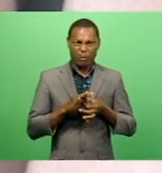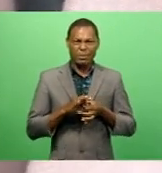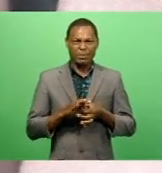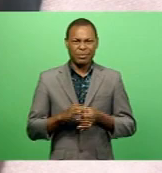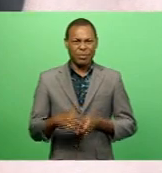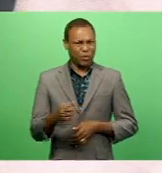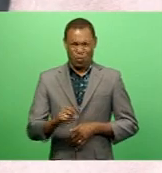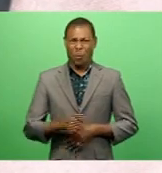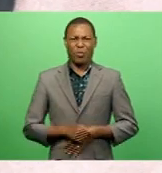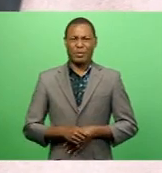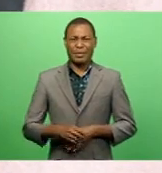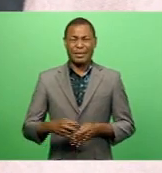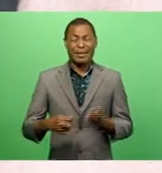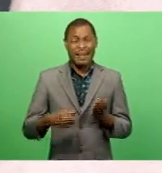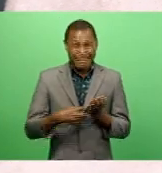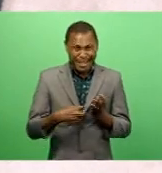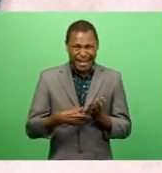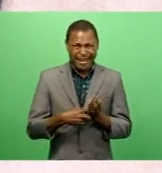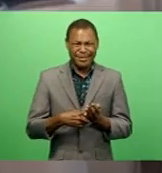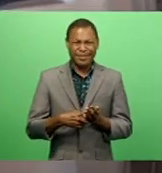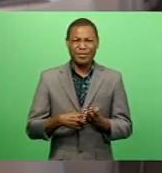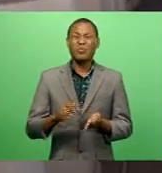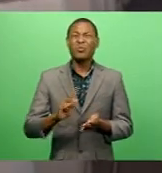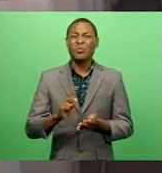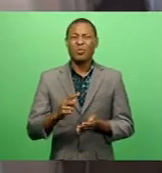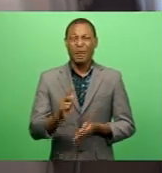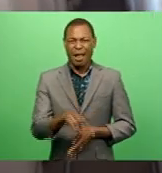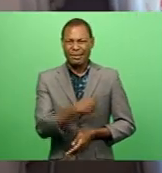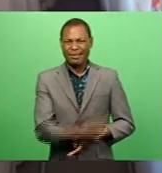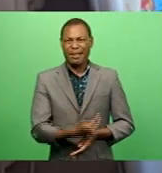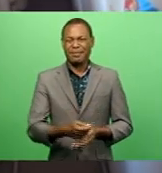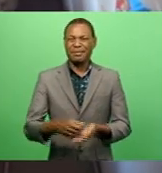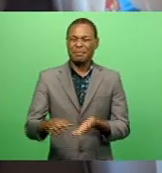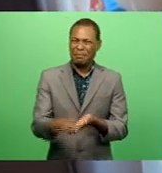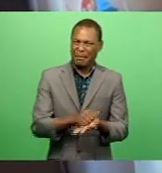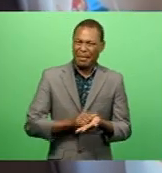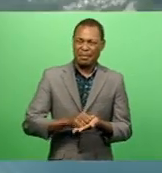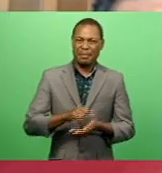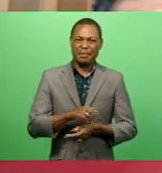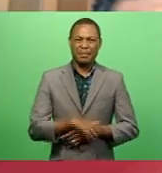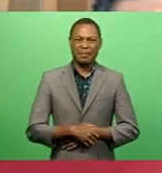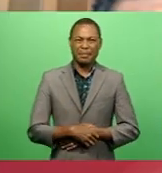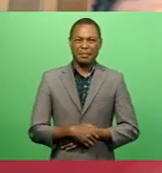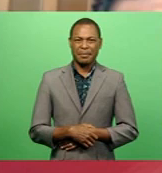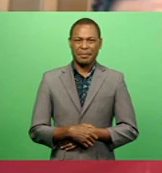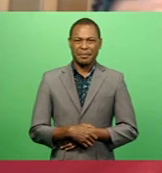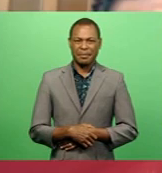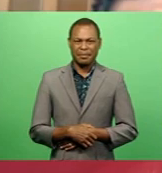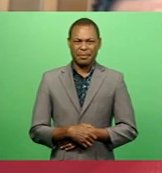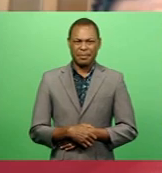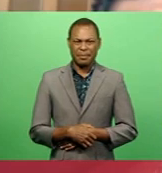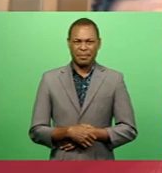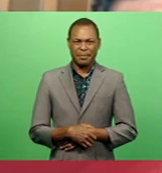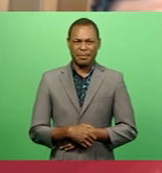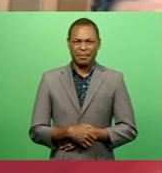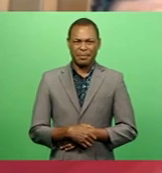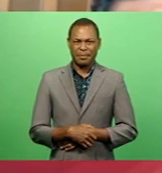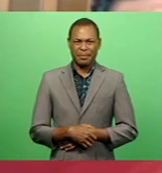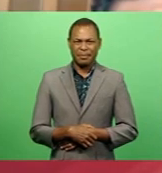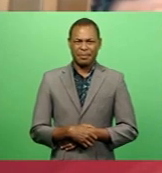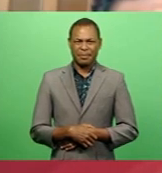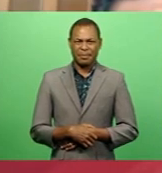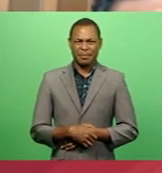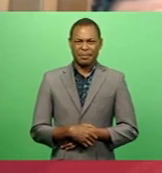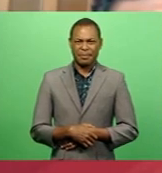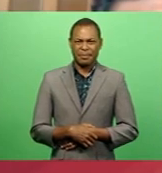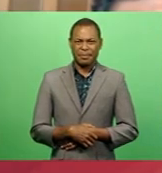tickets were paid for by him personally and no taxpayers' funds were used. So they seem to be having